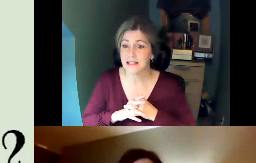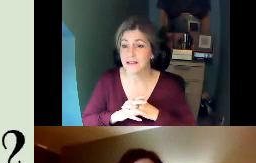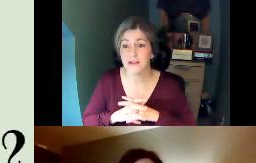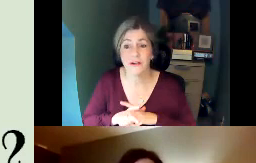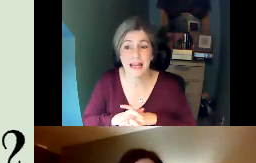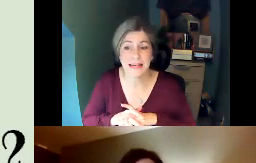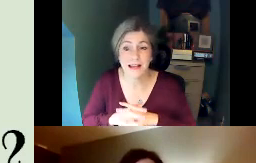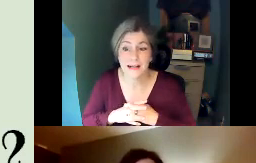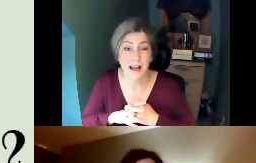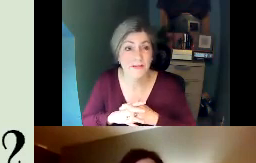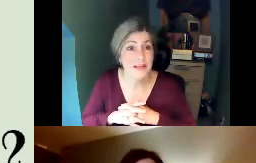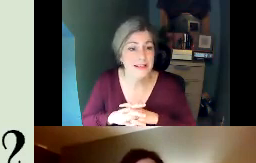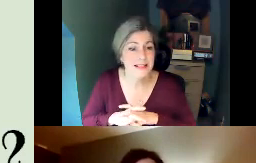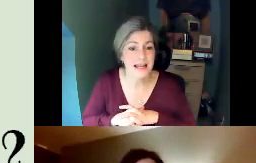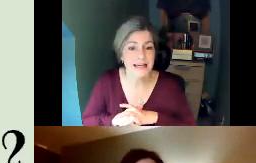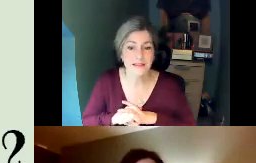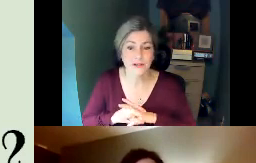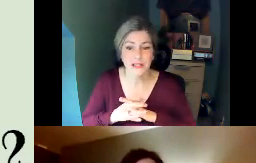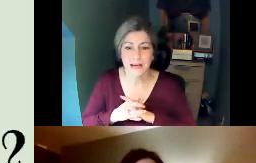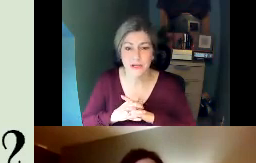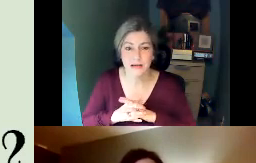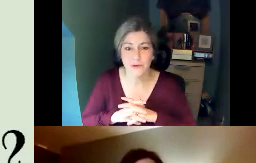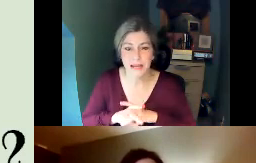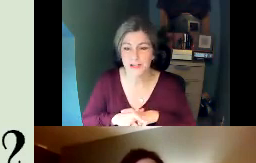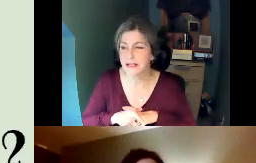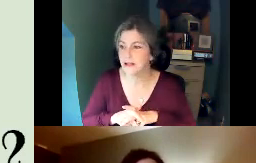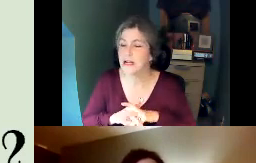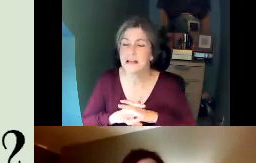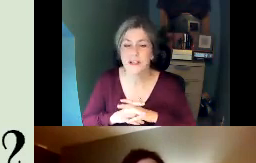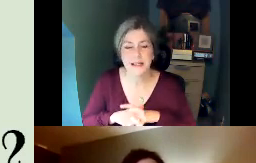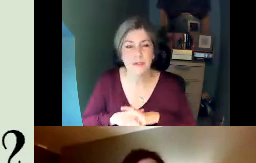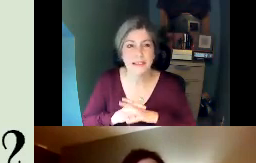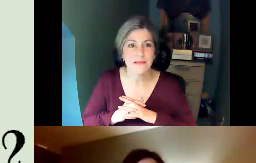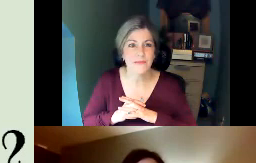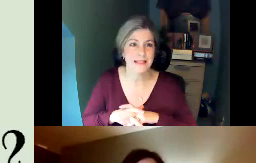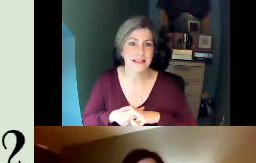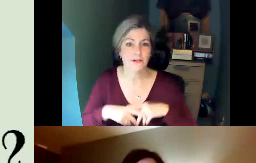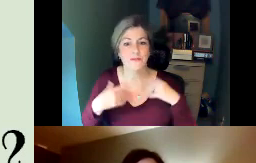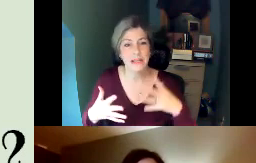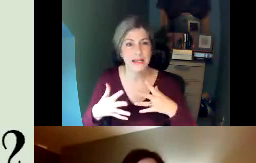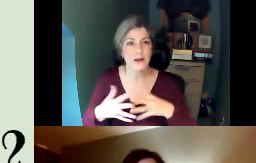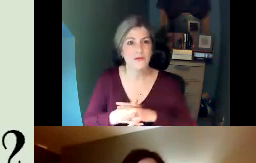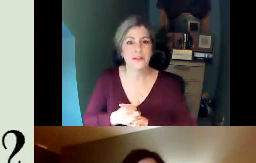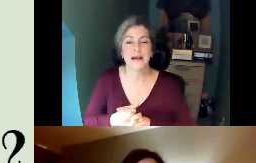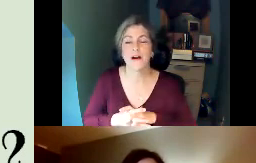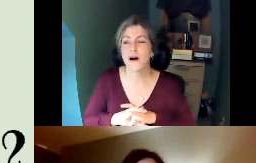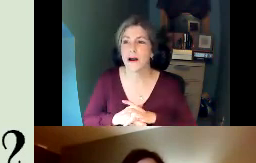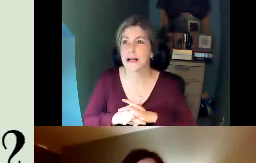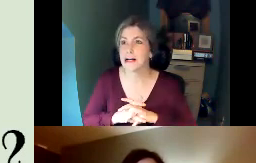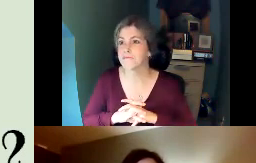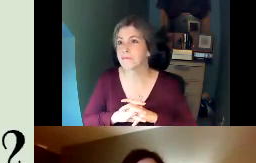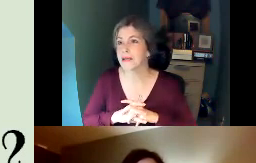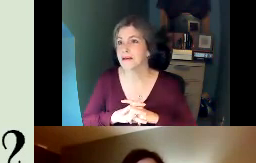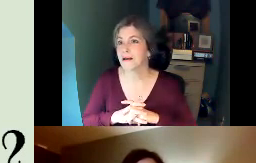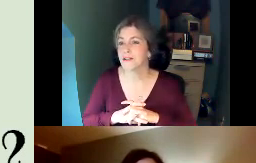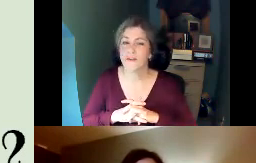Devin said, to the studentaid.gov site, and there's a lot of good information there. Just like with CFNC, there's videos, there are